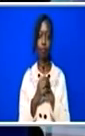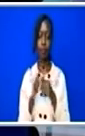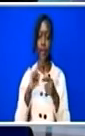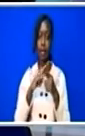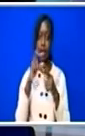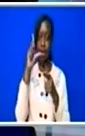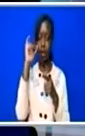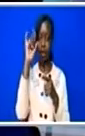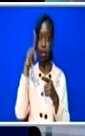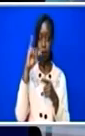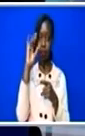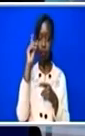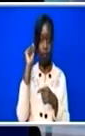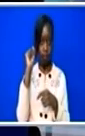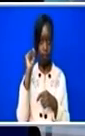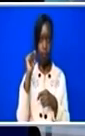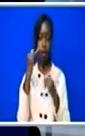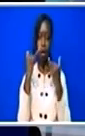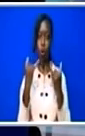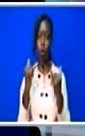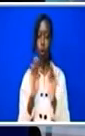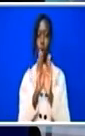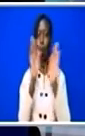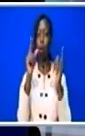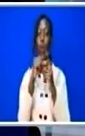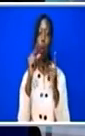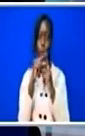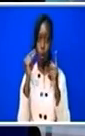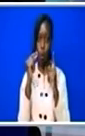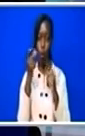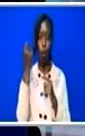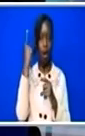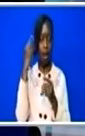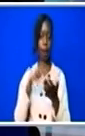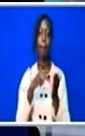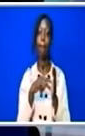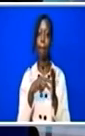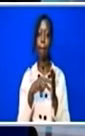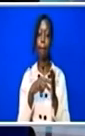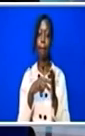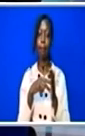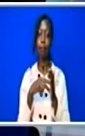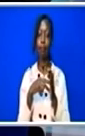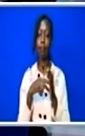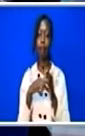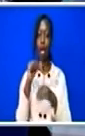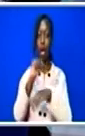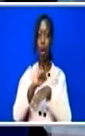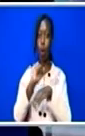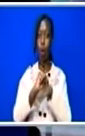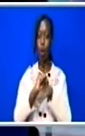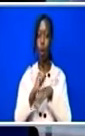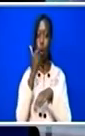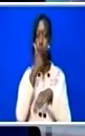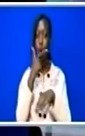lipids and lipids now, the general term, you get what lipids are. Yes, The yes. general term, Yes. fats and Fats and oils. oils. And the